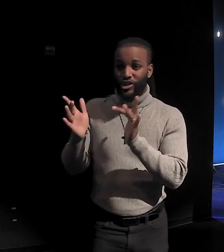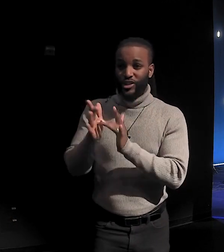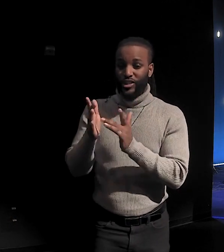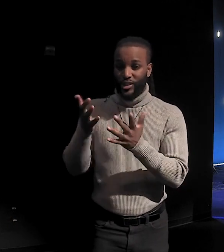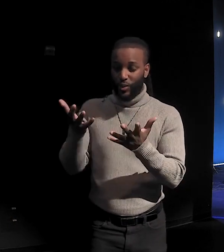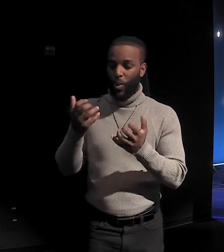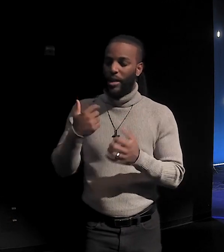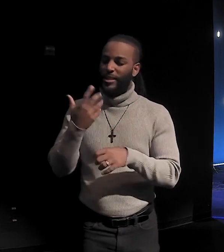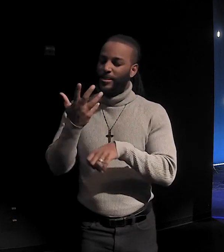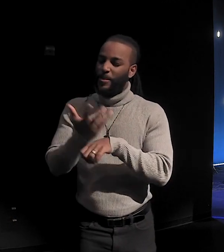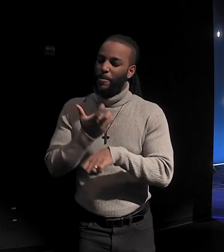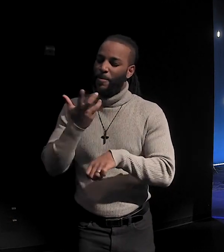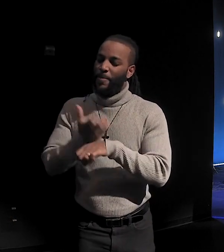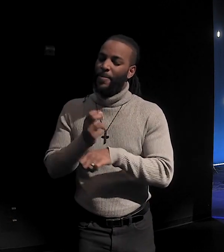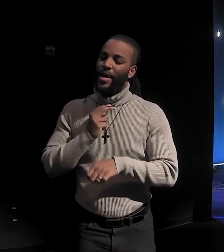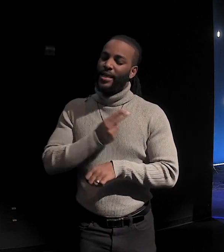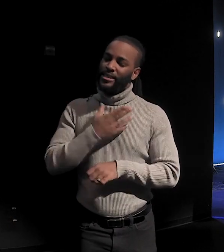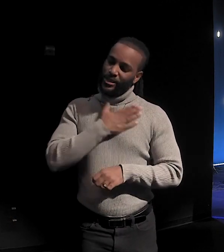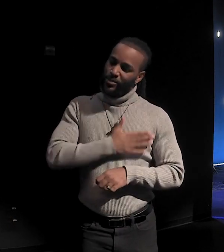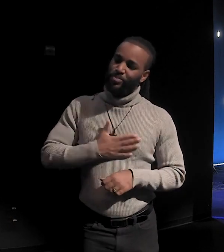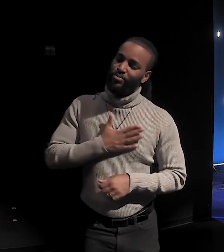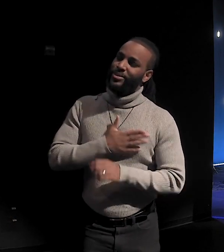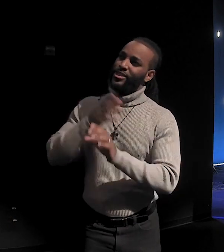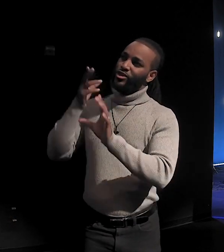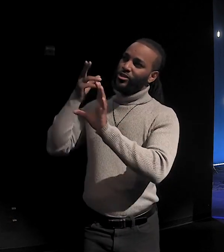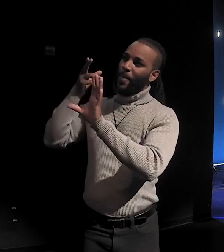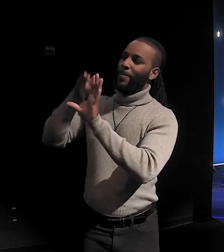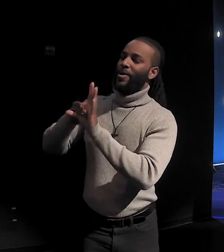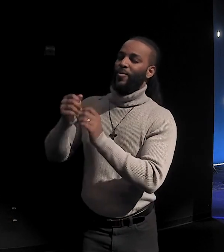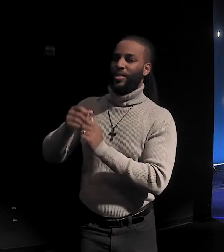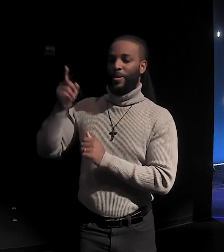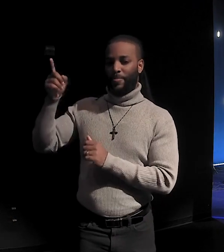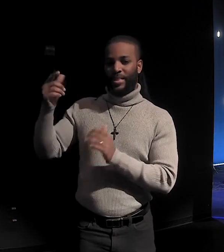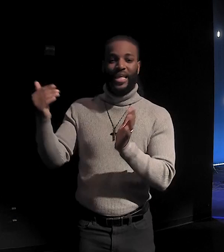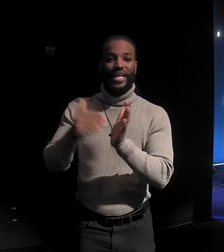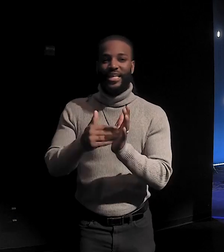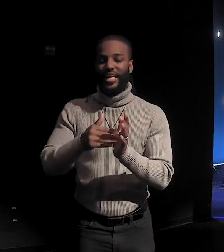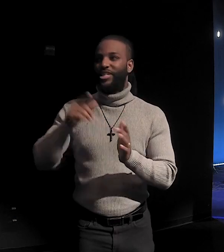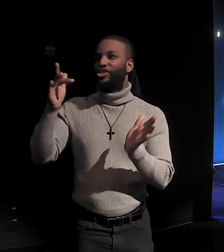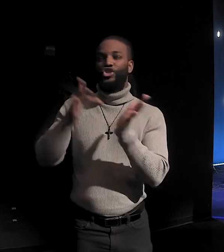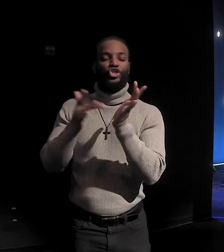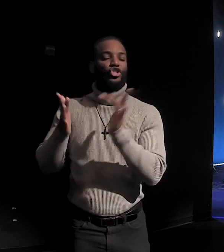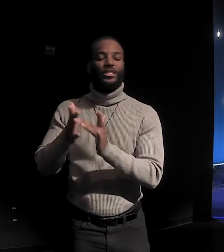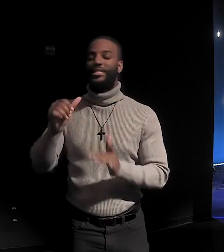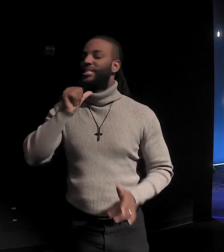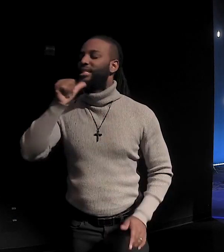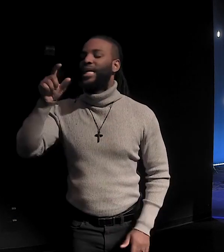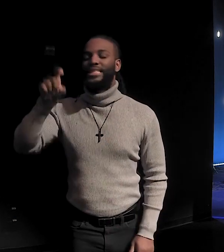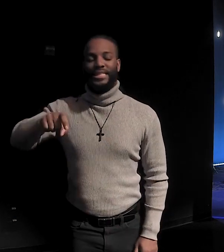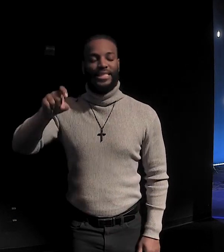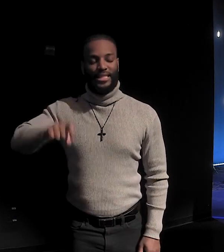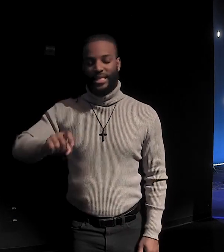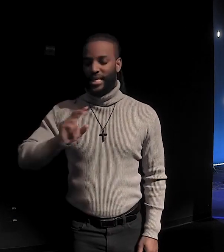He's begging us, please jump in with me. Again, our Father in heaven doesn't need us.